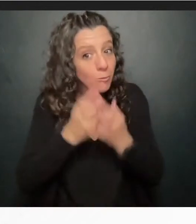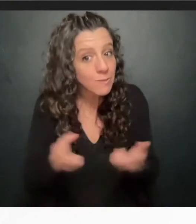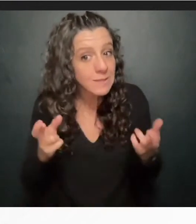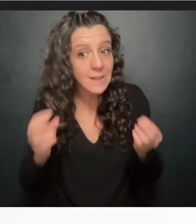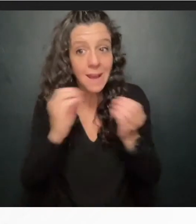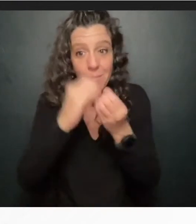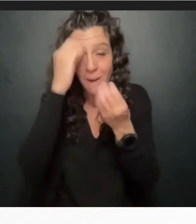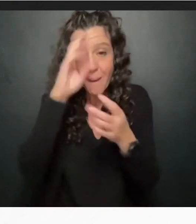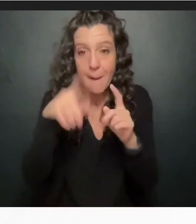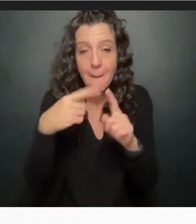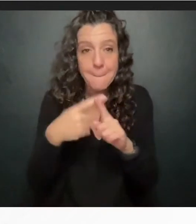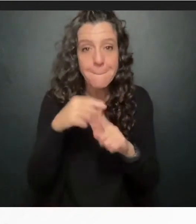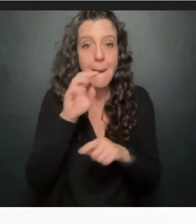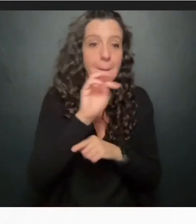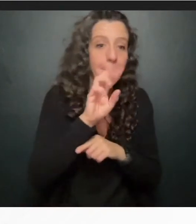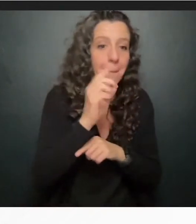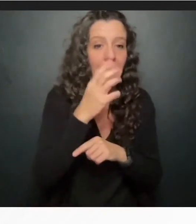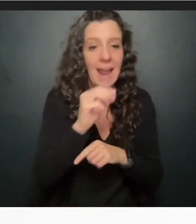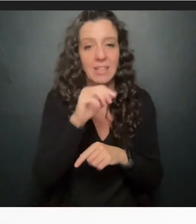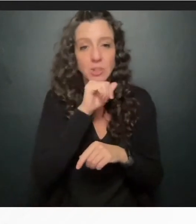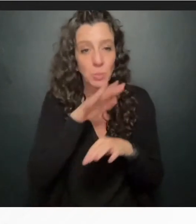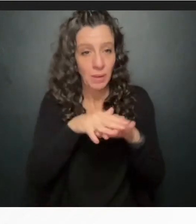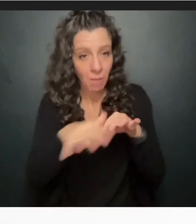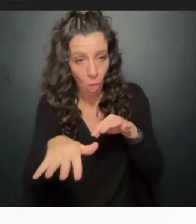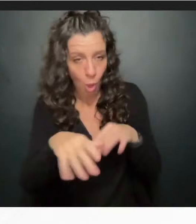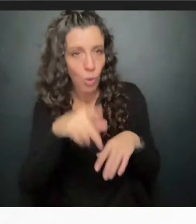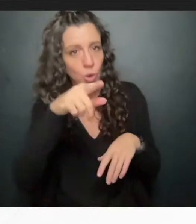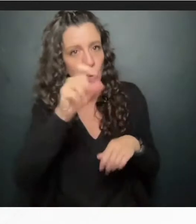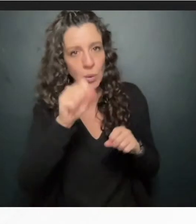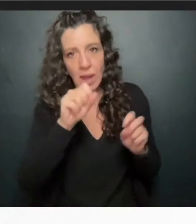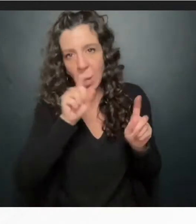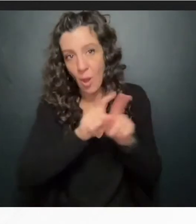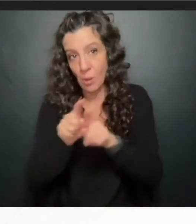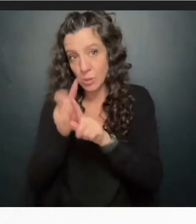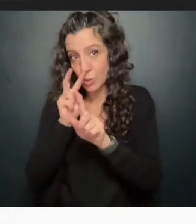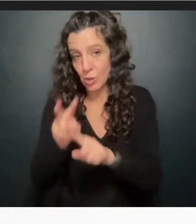on mud and debris flow, you can also visit